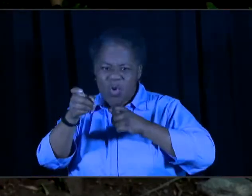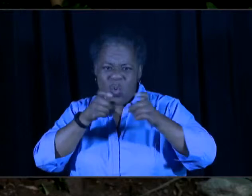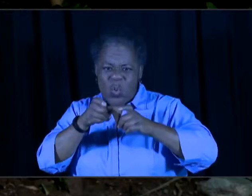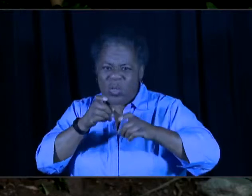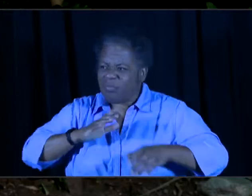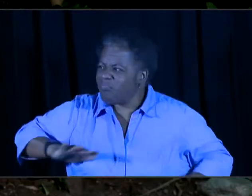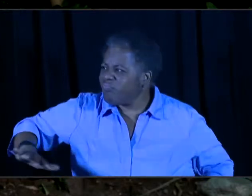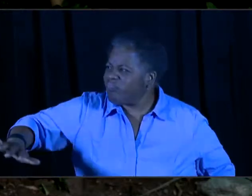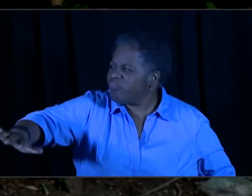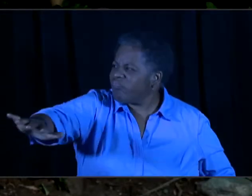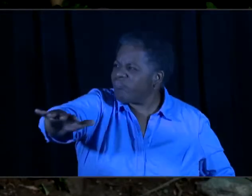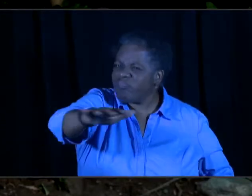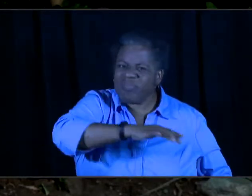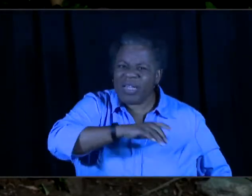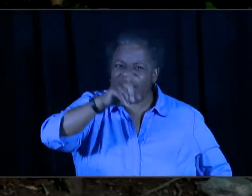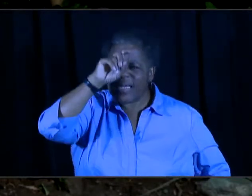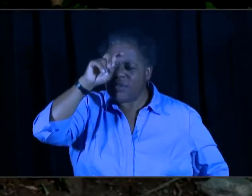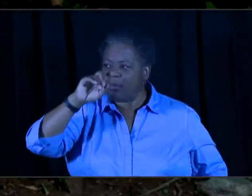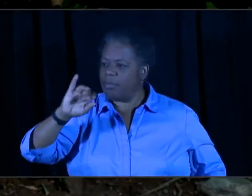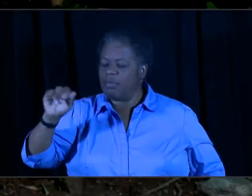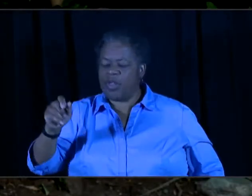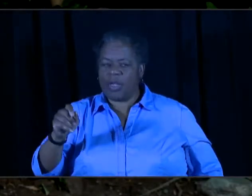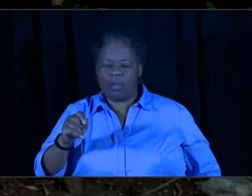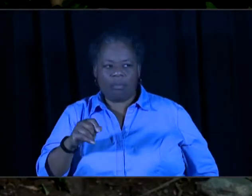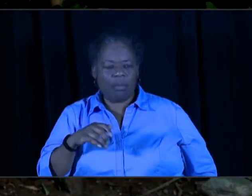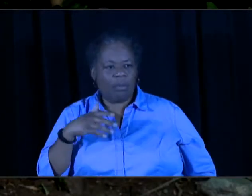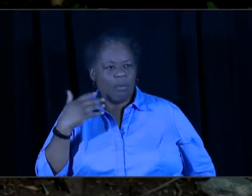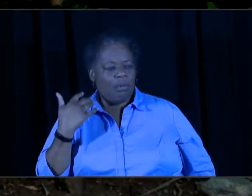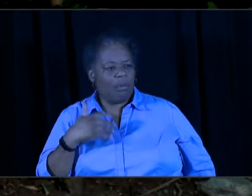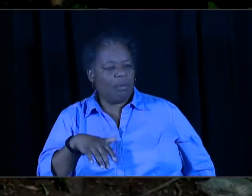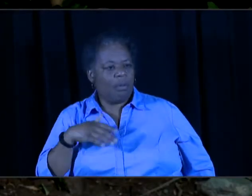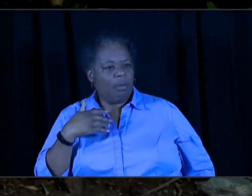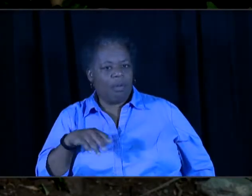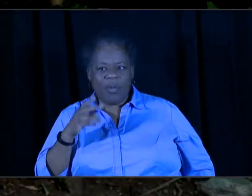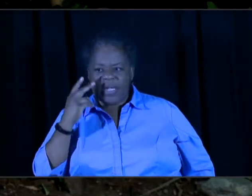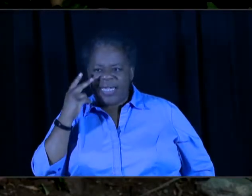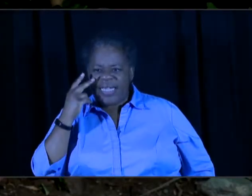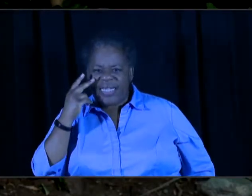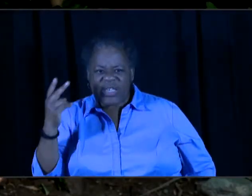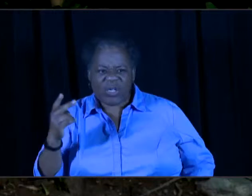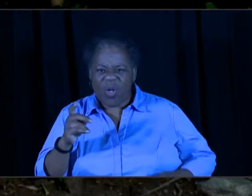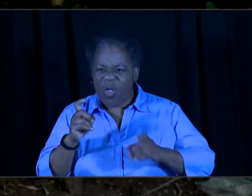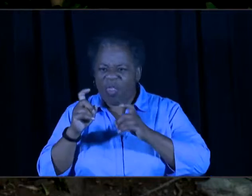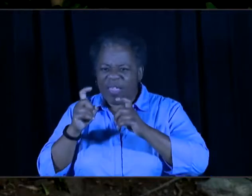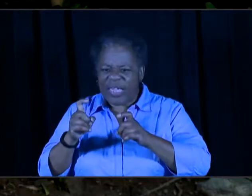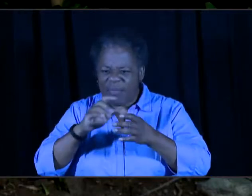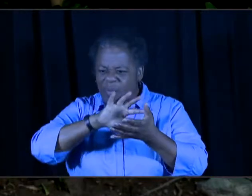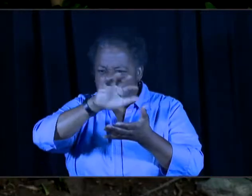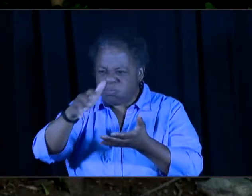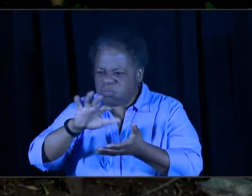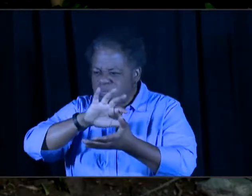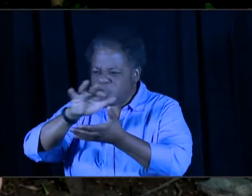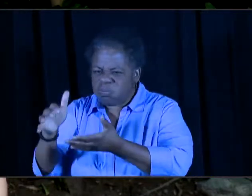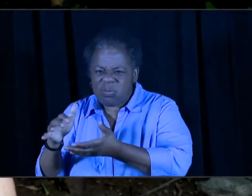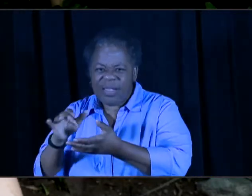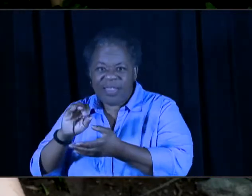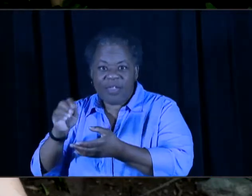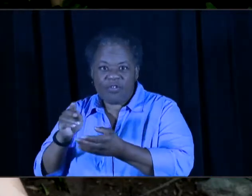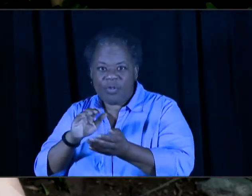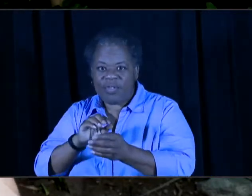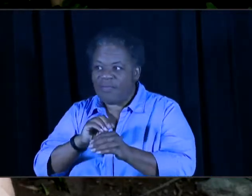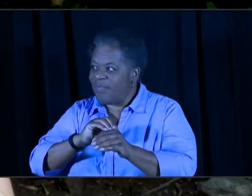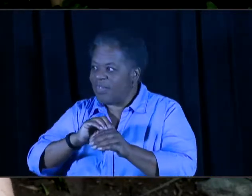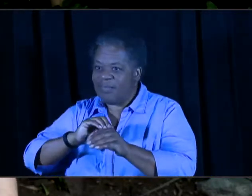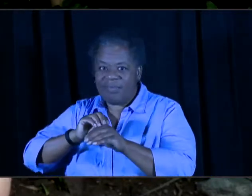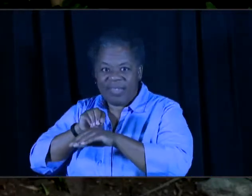Egypt." Jacob could not believe them until he saw the wagons and the gifts that Joseph had sent, and his